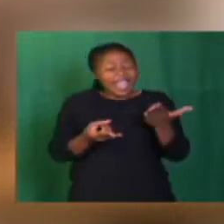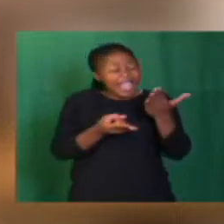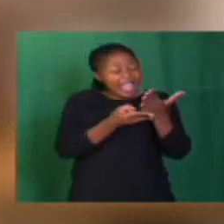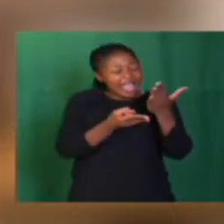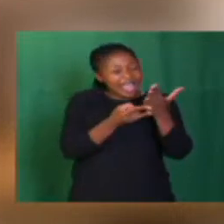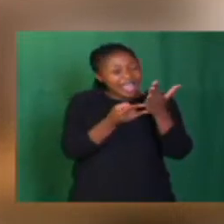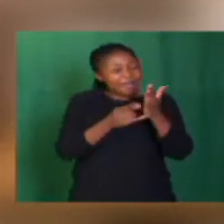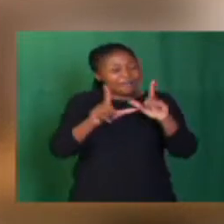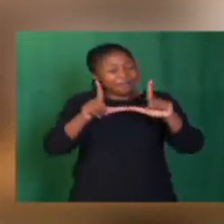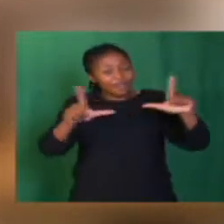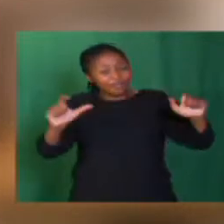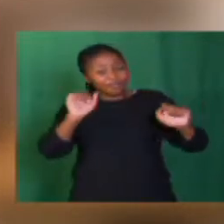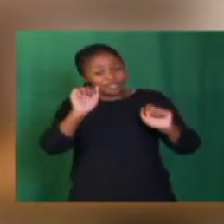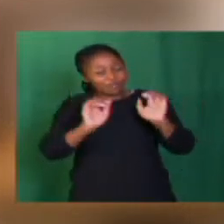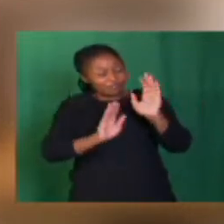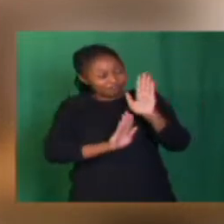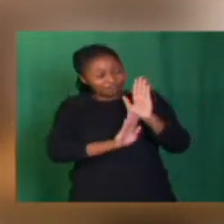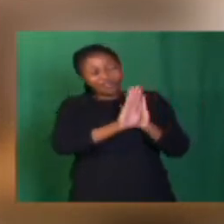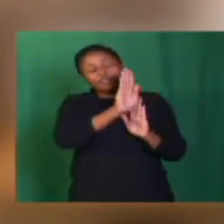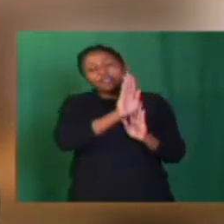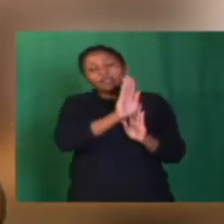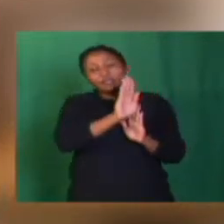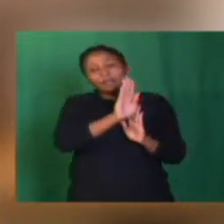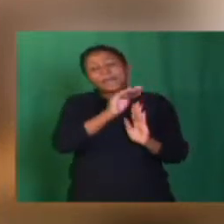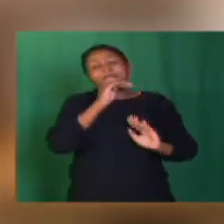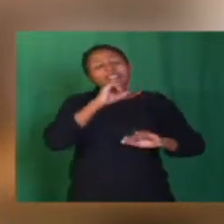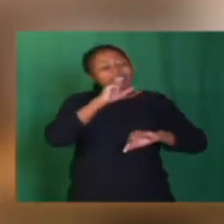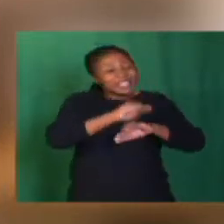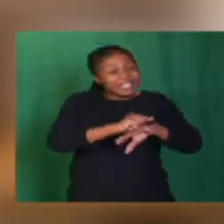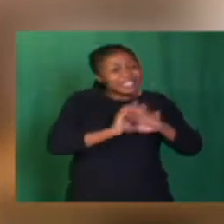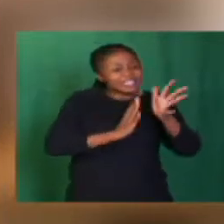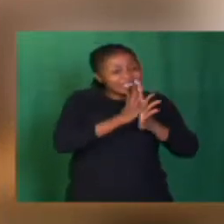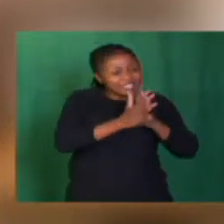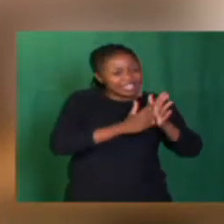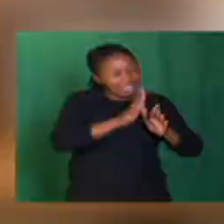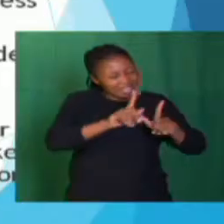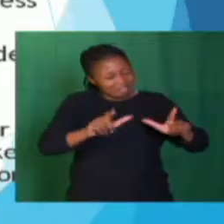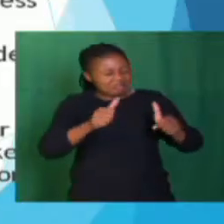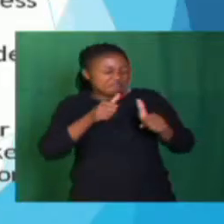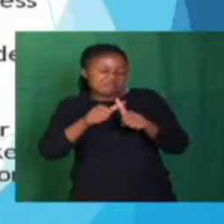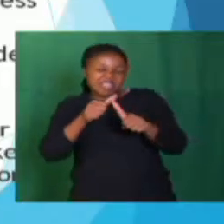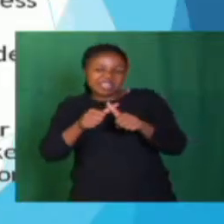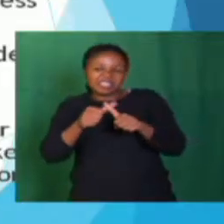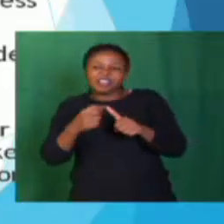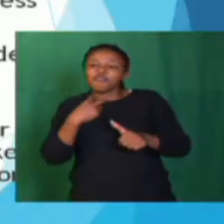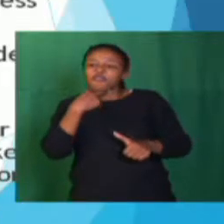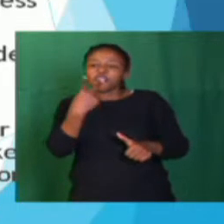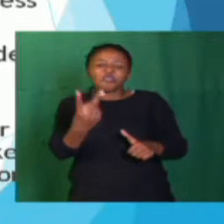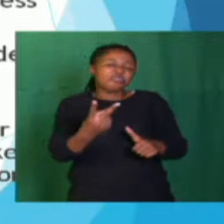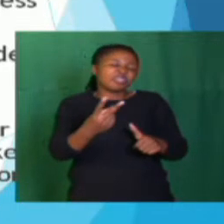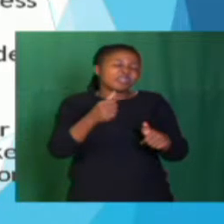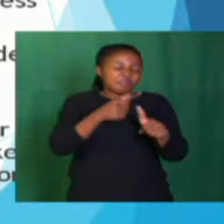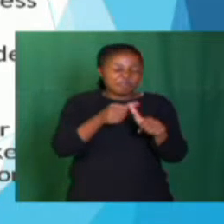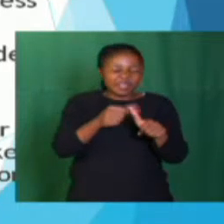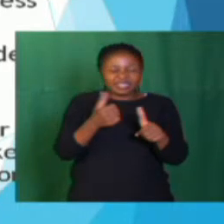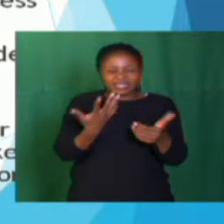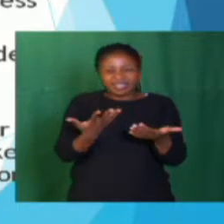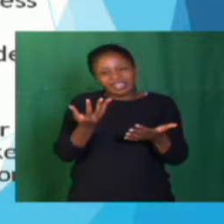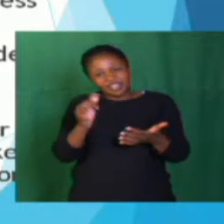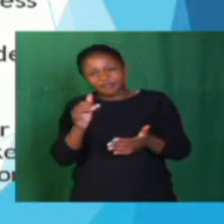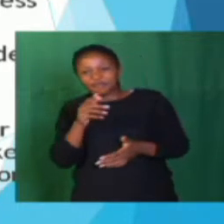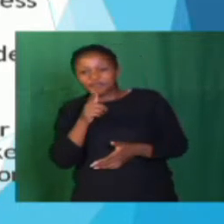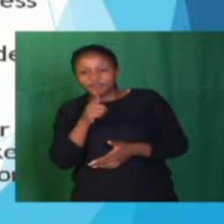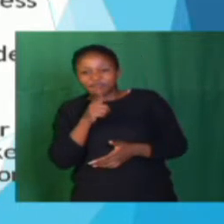listening, you'll be able to speak words and pronounce them correctly. It is also important that you also develop your